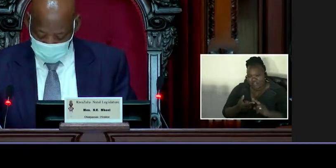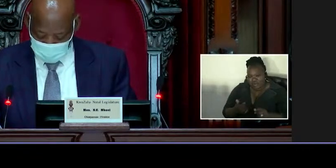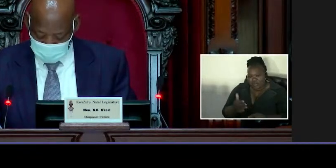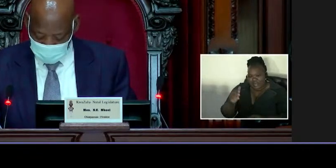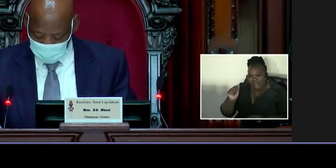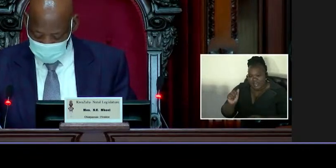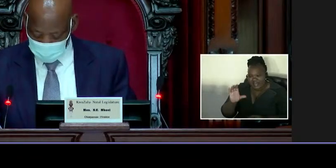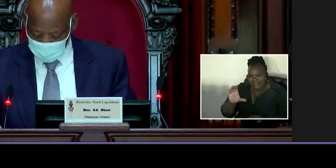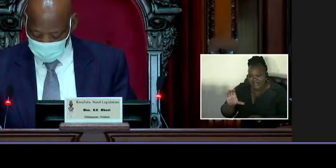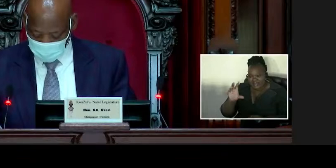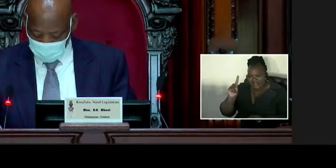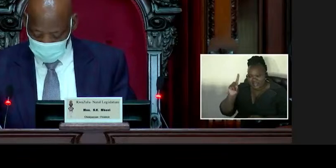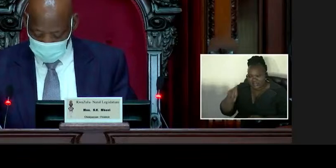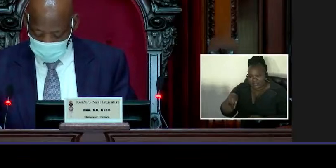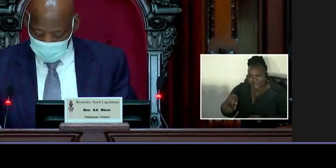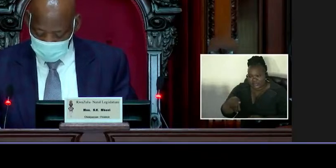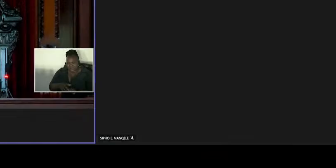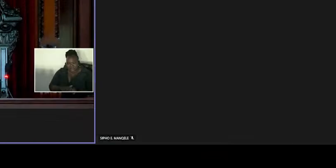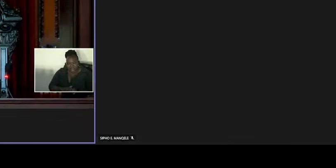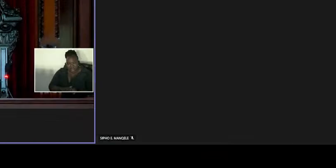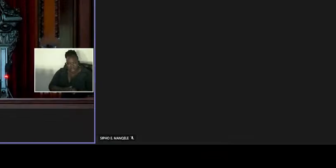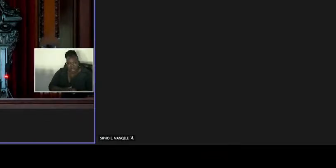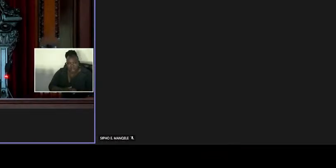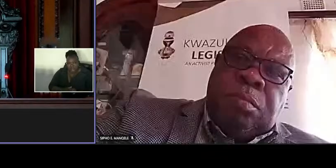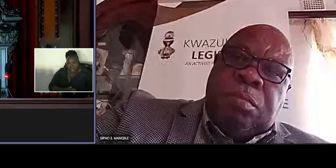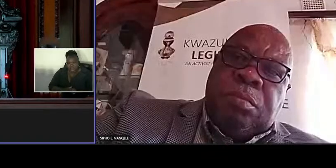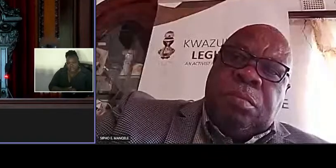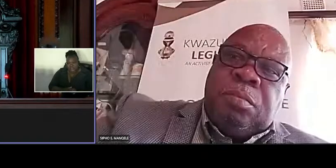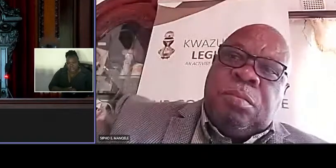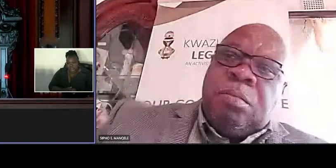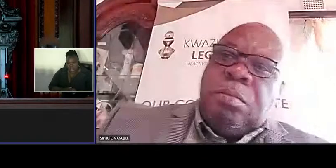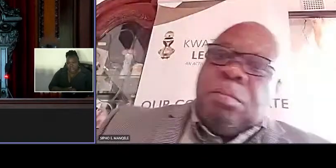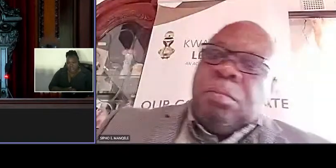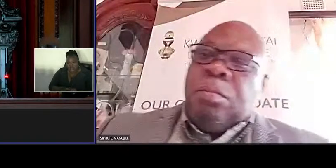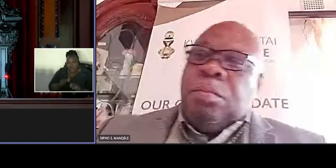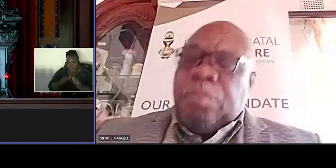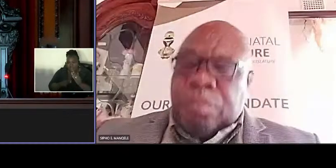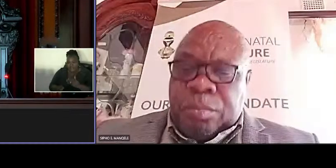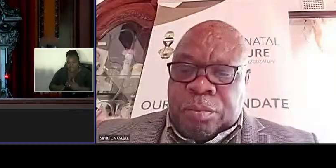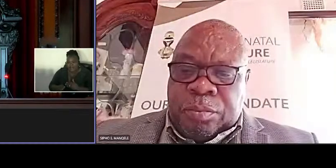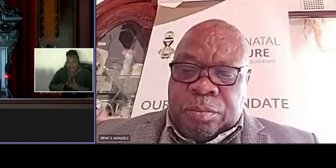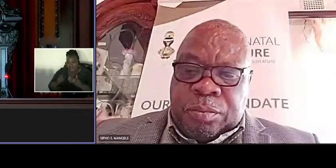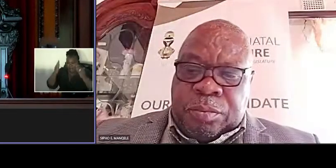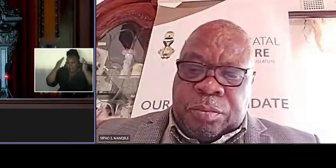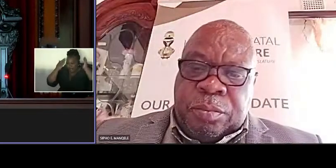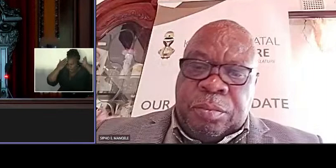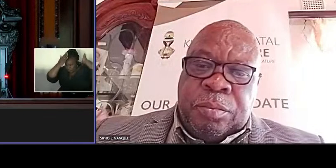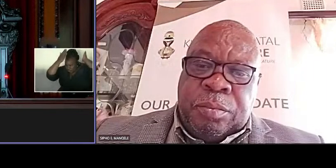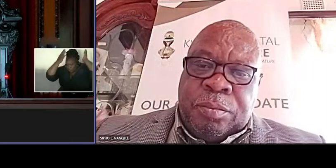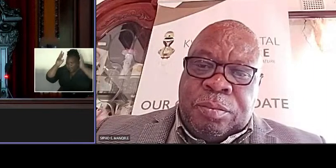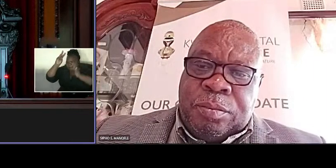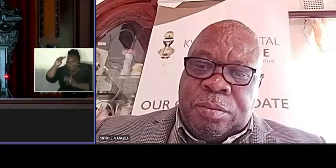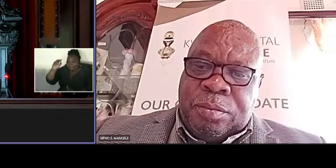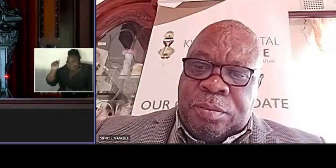actp and this is honorable s.a bishop mannade